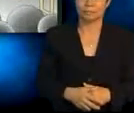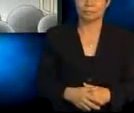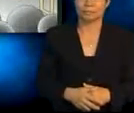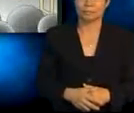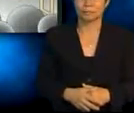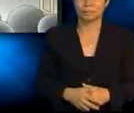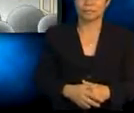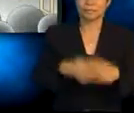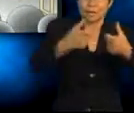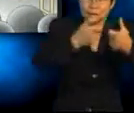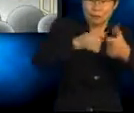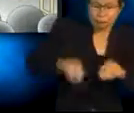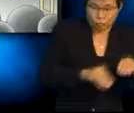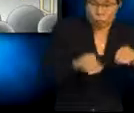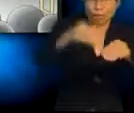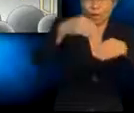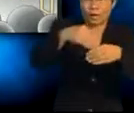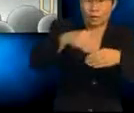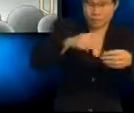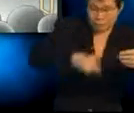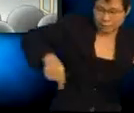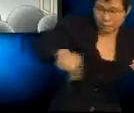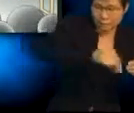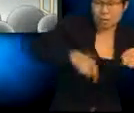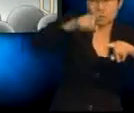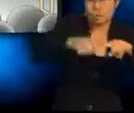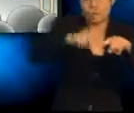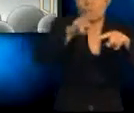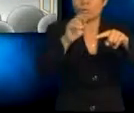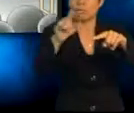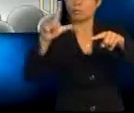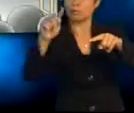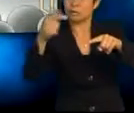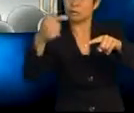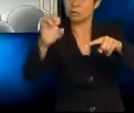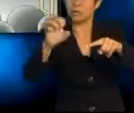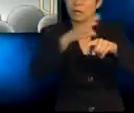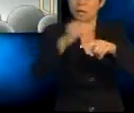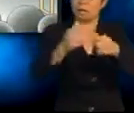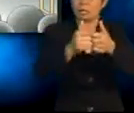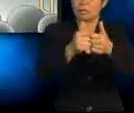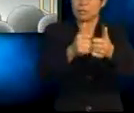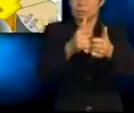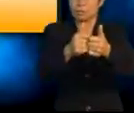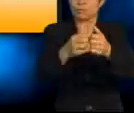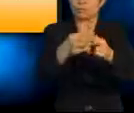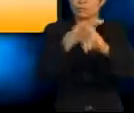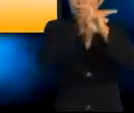Current flowing through a circuit is dependent on the voltage and resistance throughout the circuit.